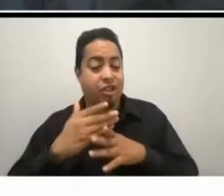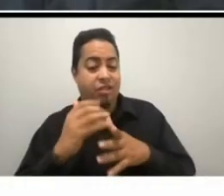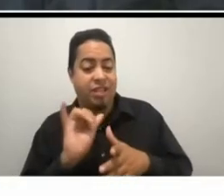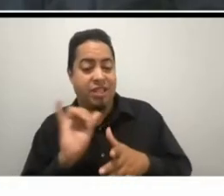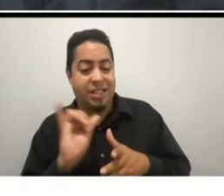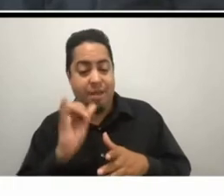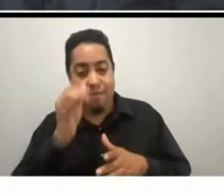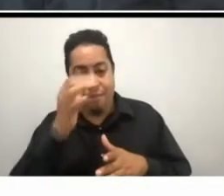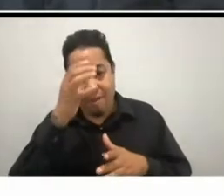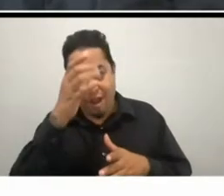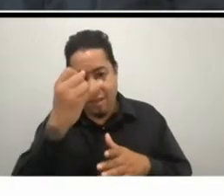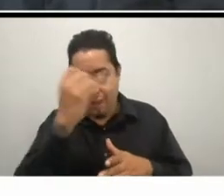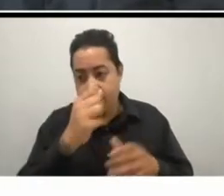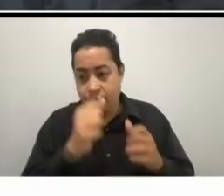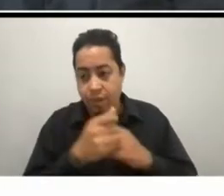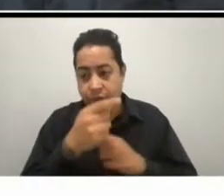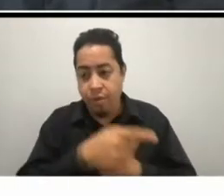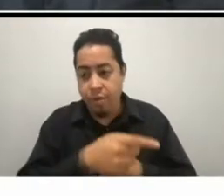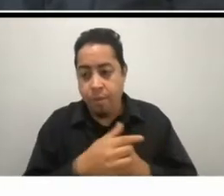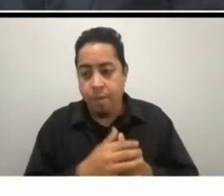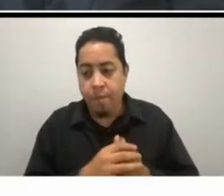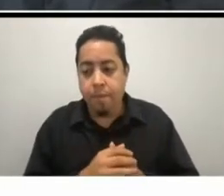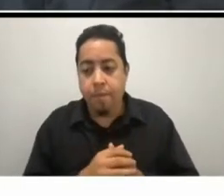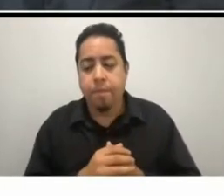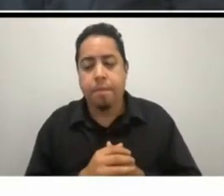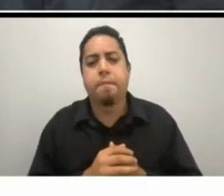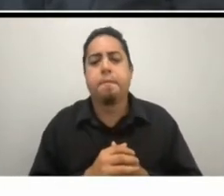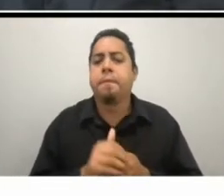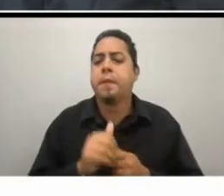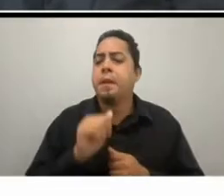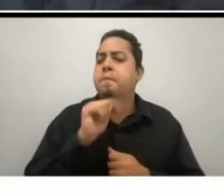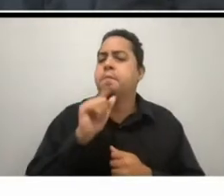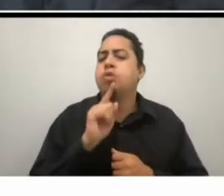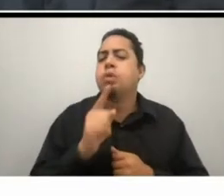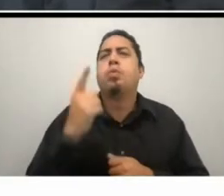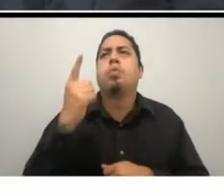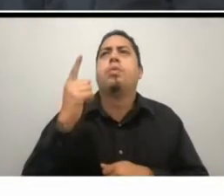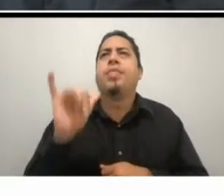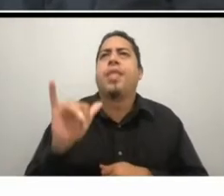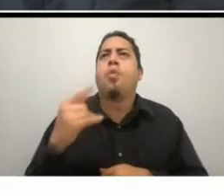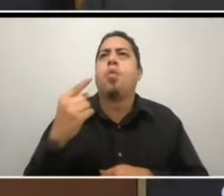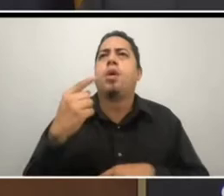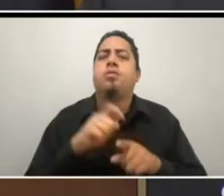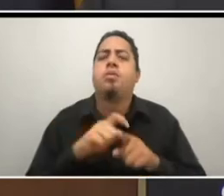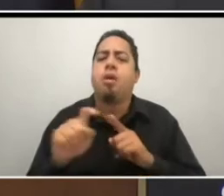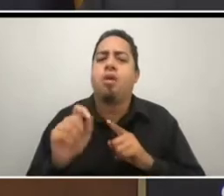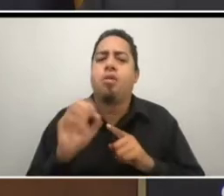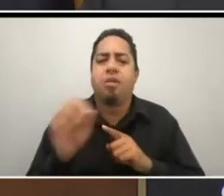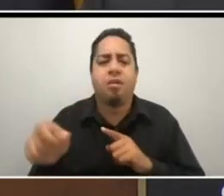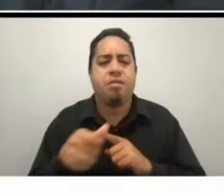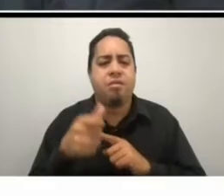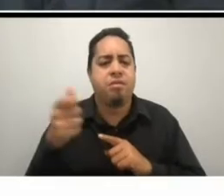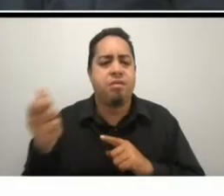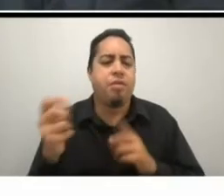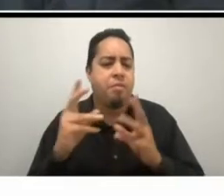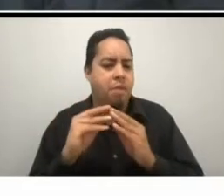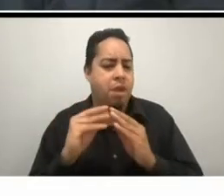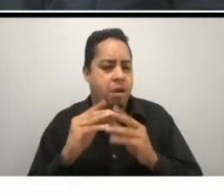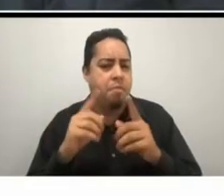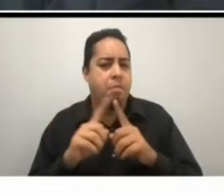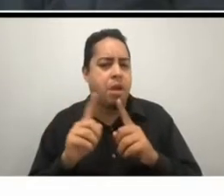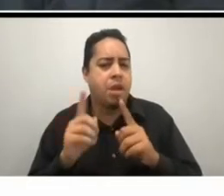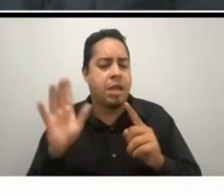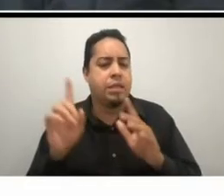Whether it was in that call or in a later meeting, he did bring that up more than once. And how would he bring that up? He would say, aren't we